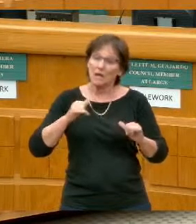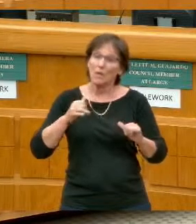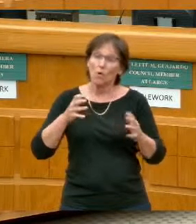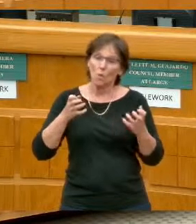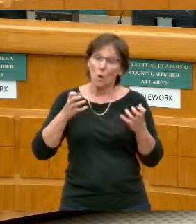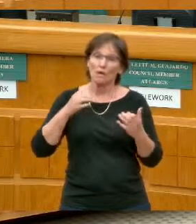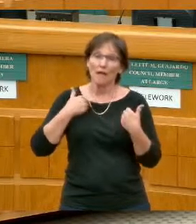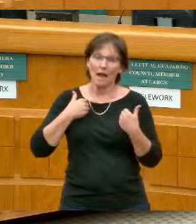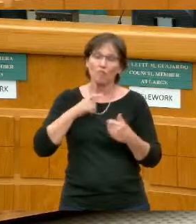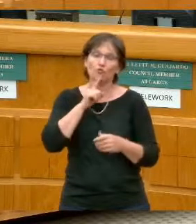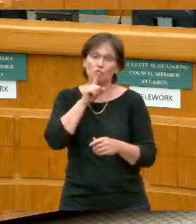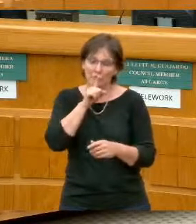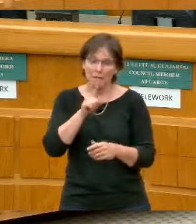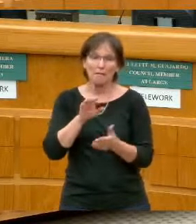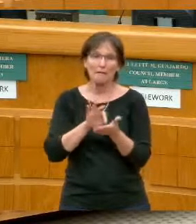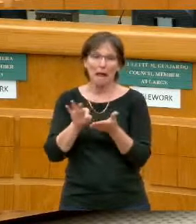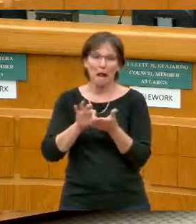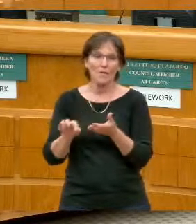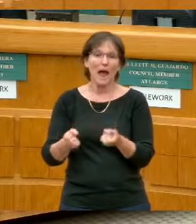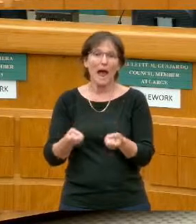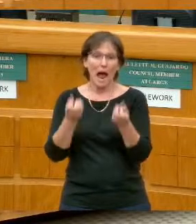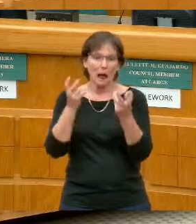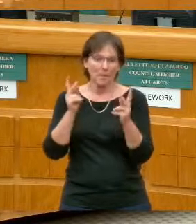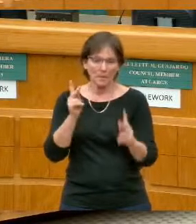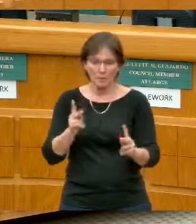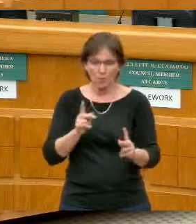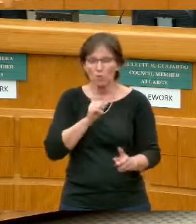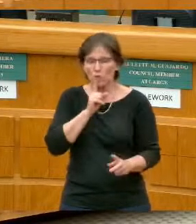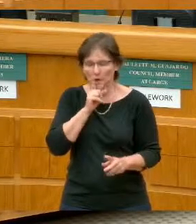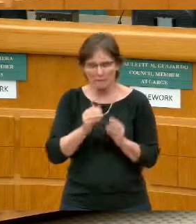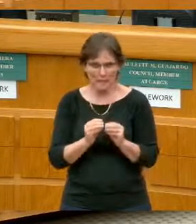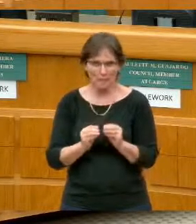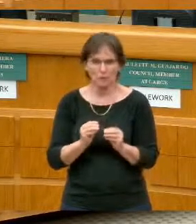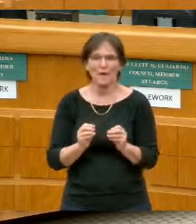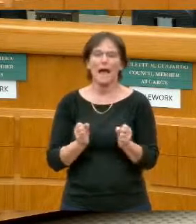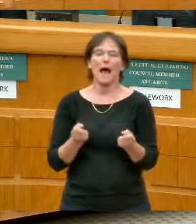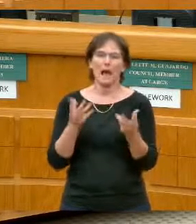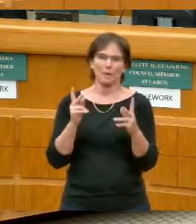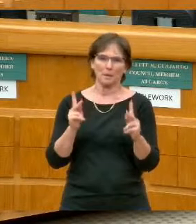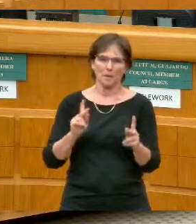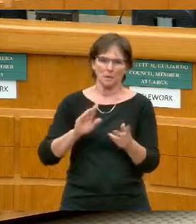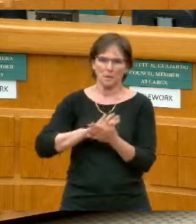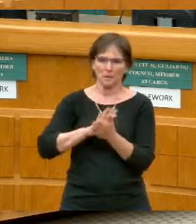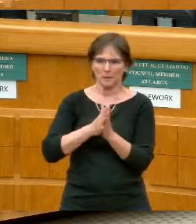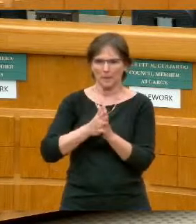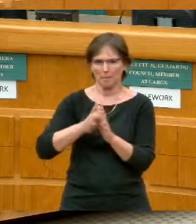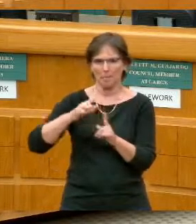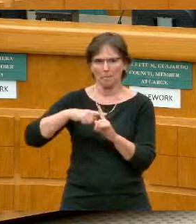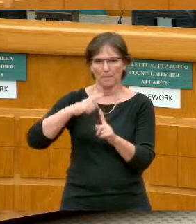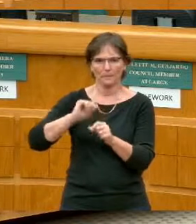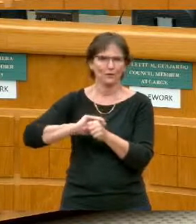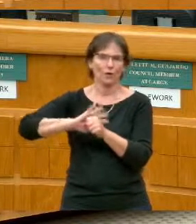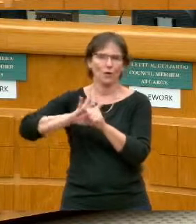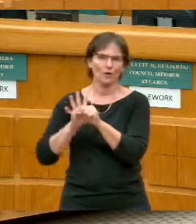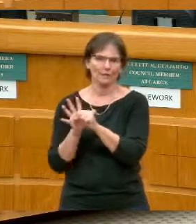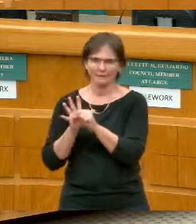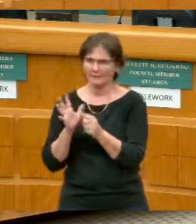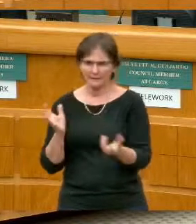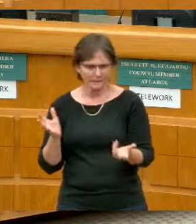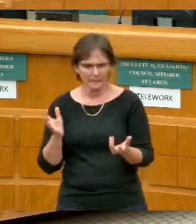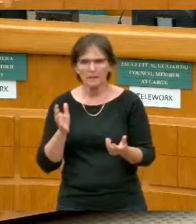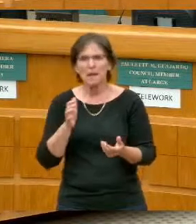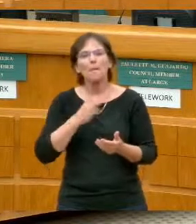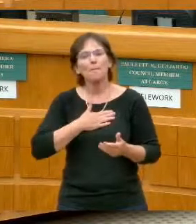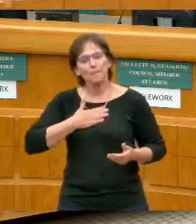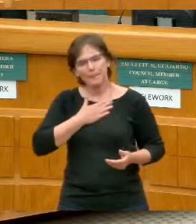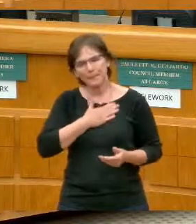better understanding of what our actual numbers really look like. We ask the public to bear with us as we work